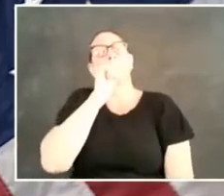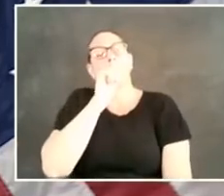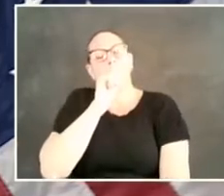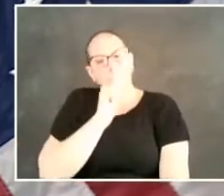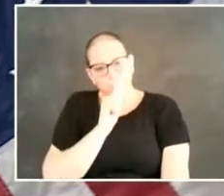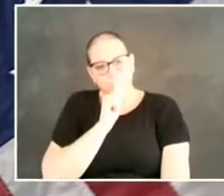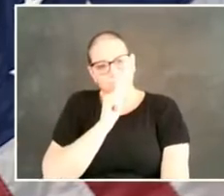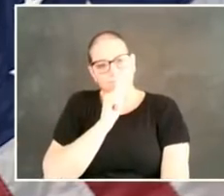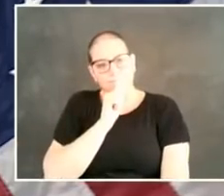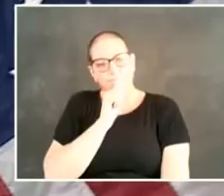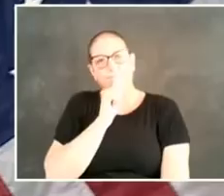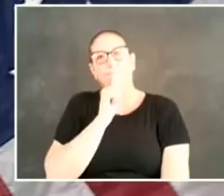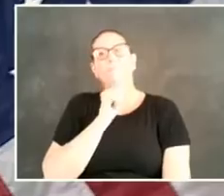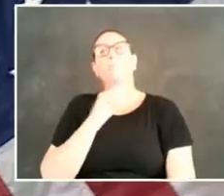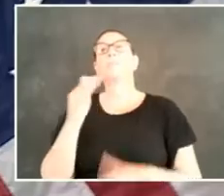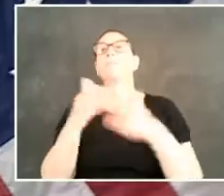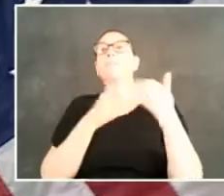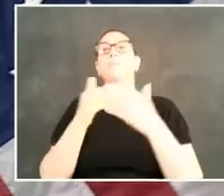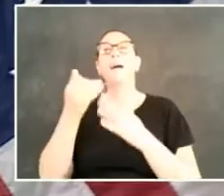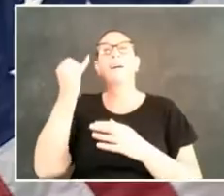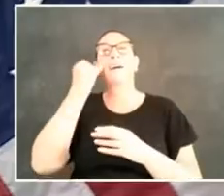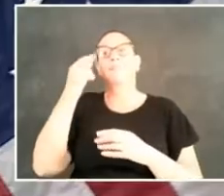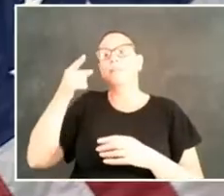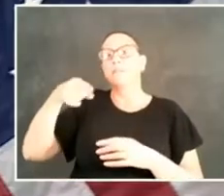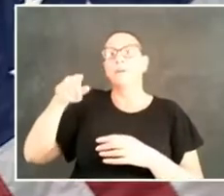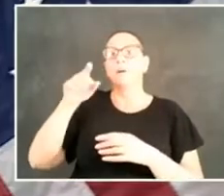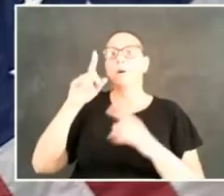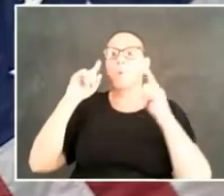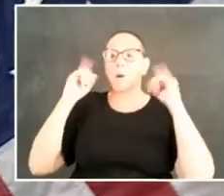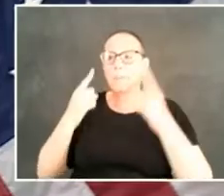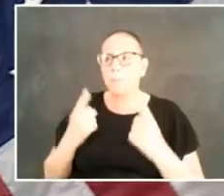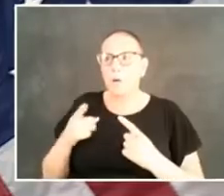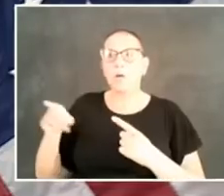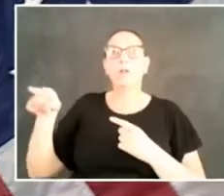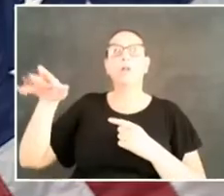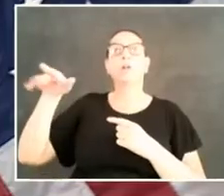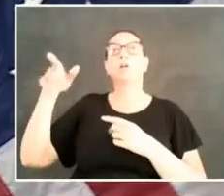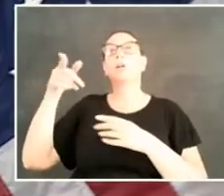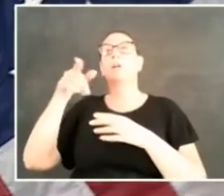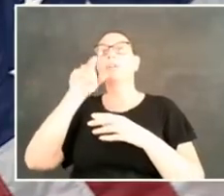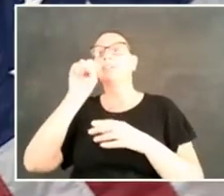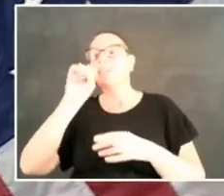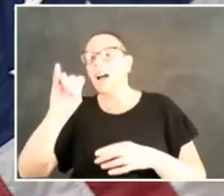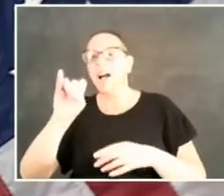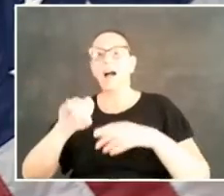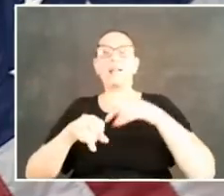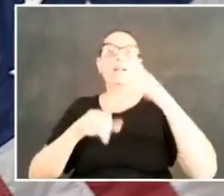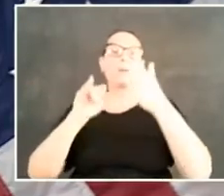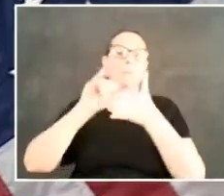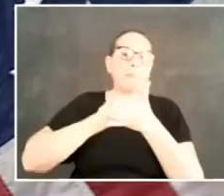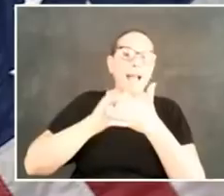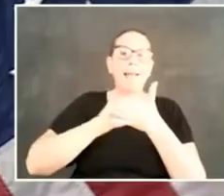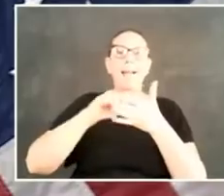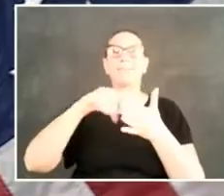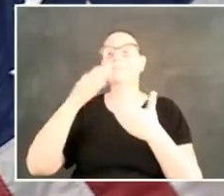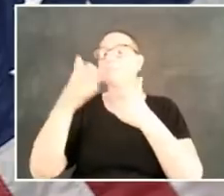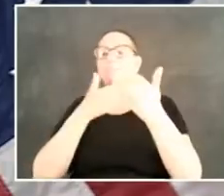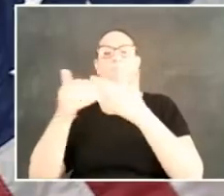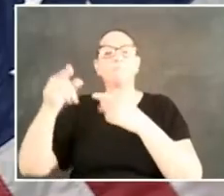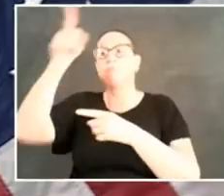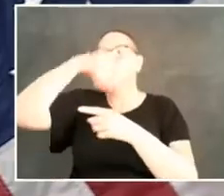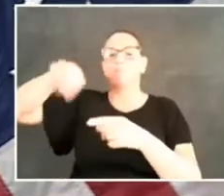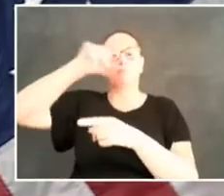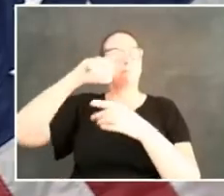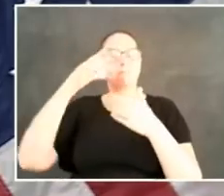goes whether you're in Mott Haven, or whether you're in Staten Island or Manhattan or anywhere else in between. I think